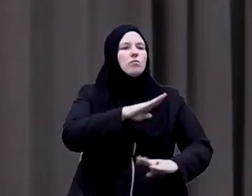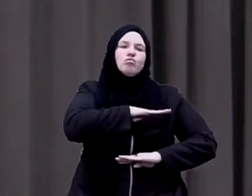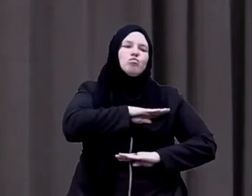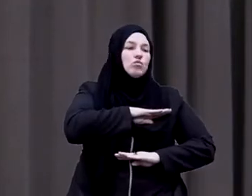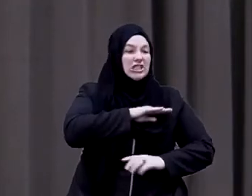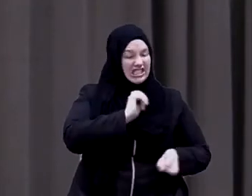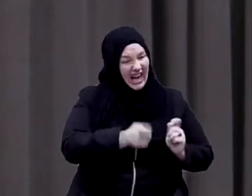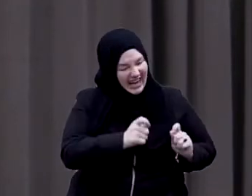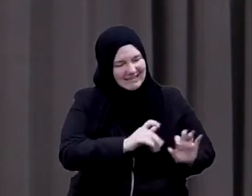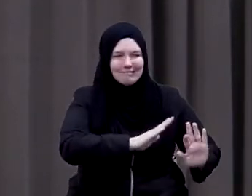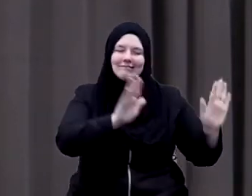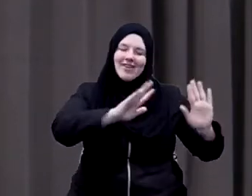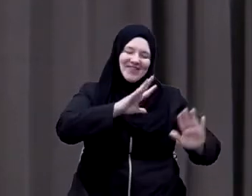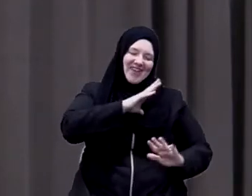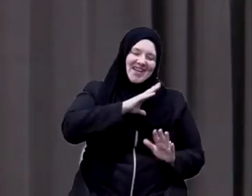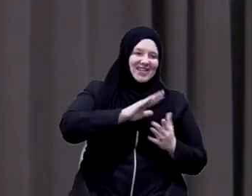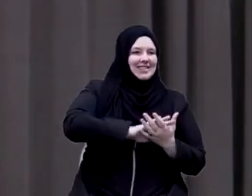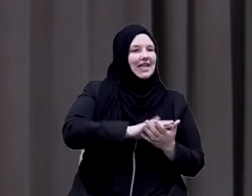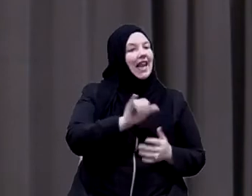play 24/7.